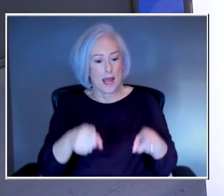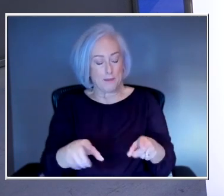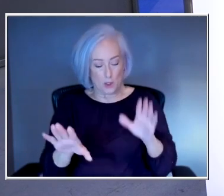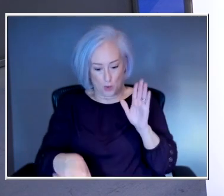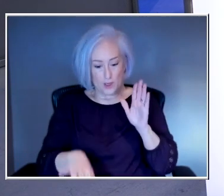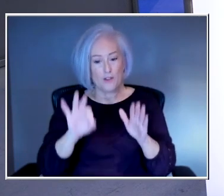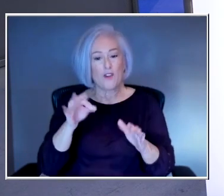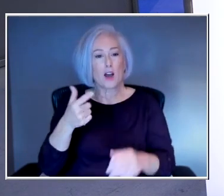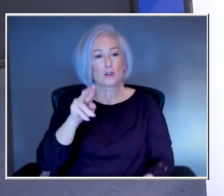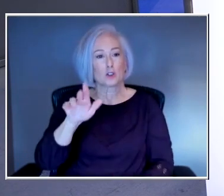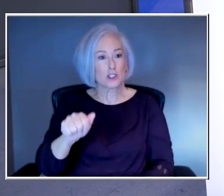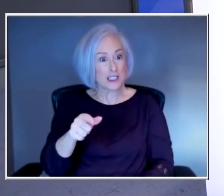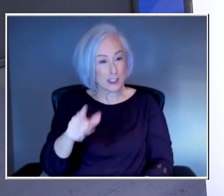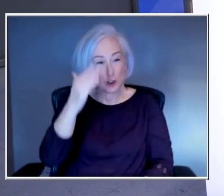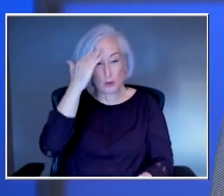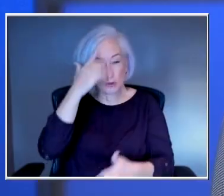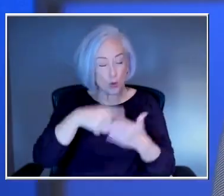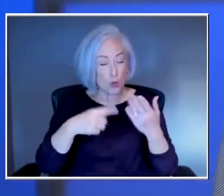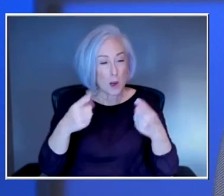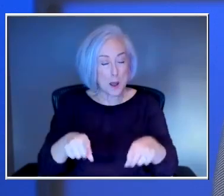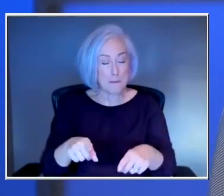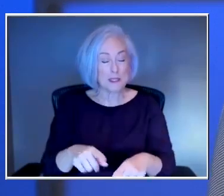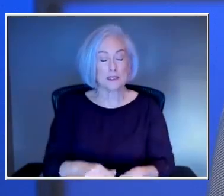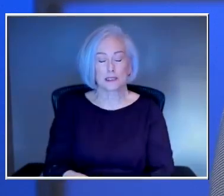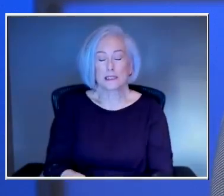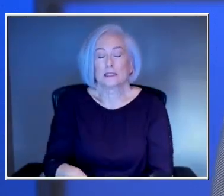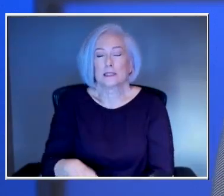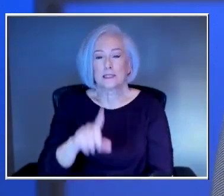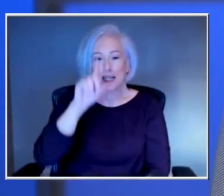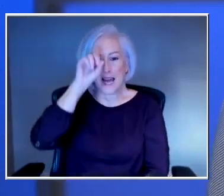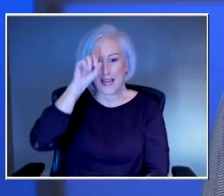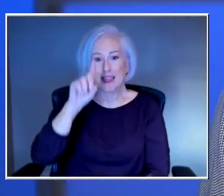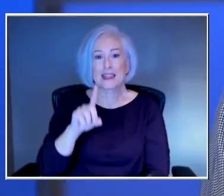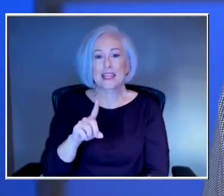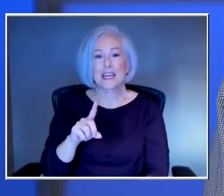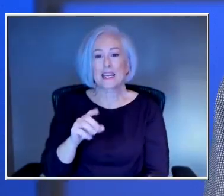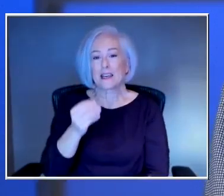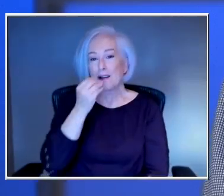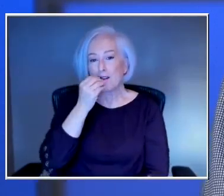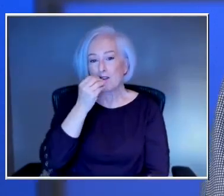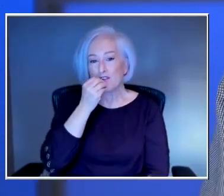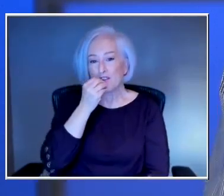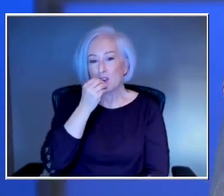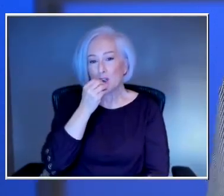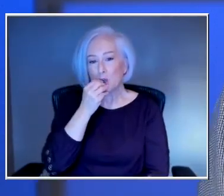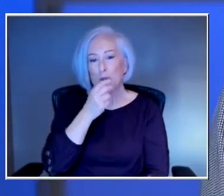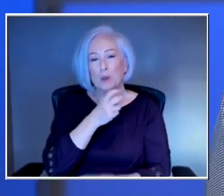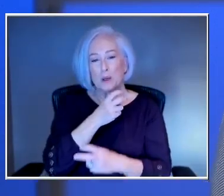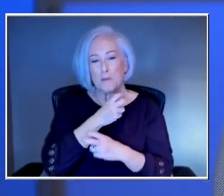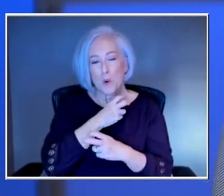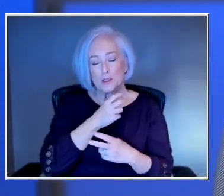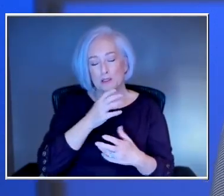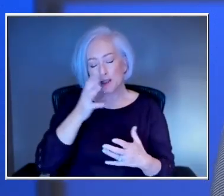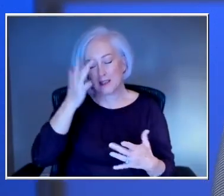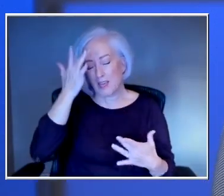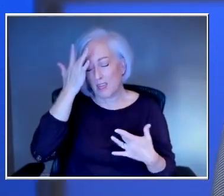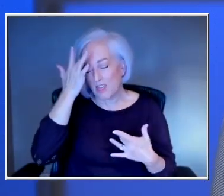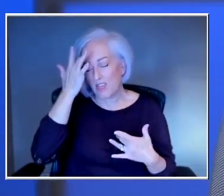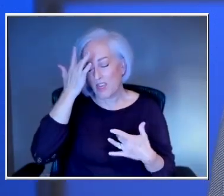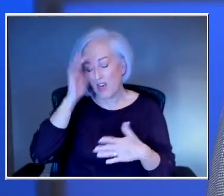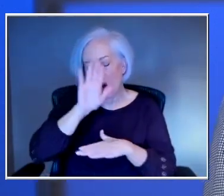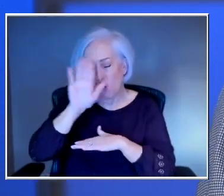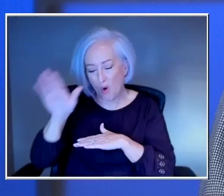on? Well, I believe we got food poisoning the day before, and so we were both really ill all night long.